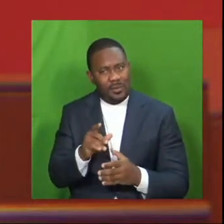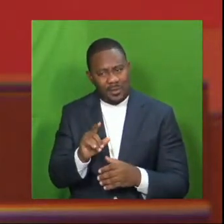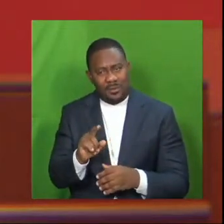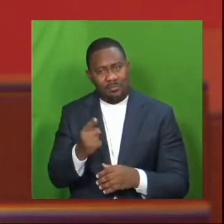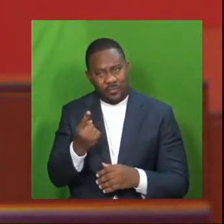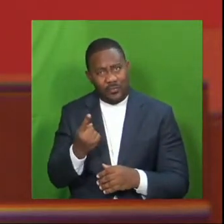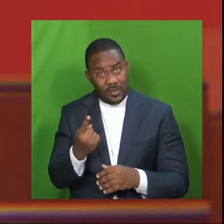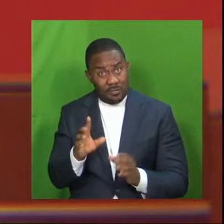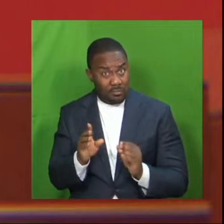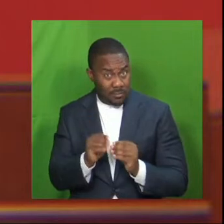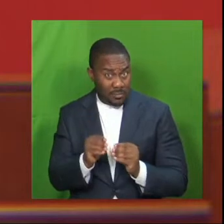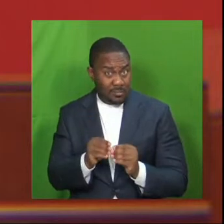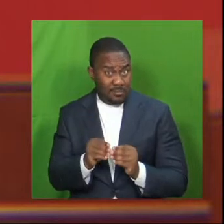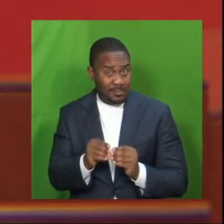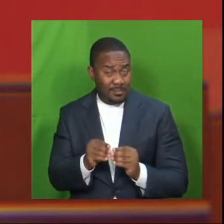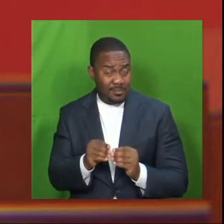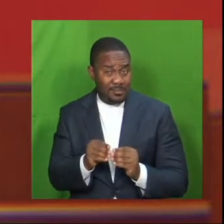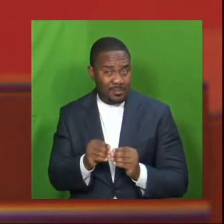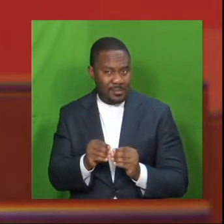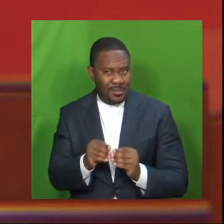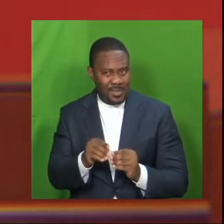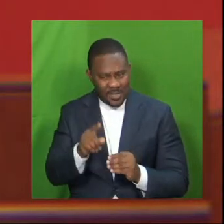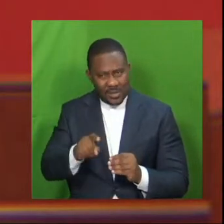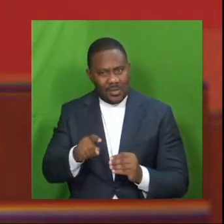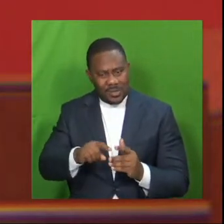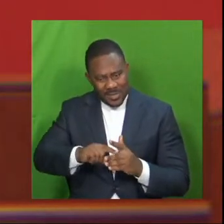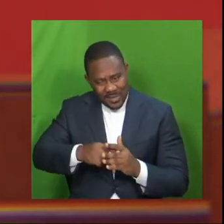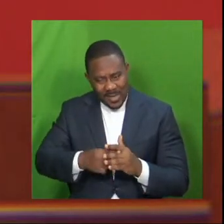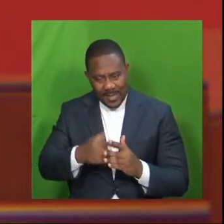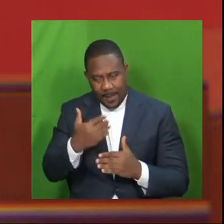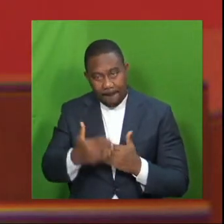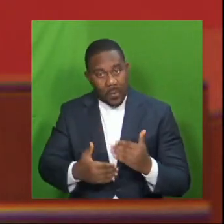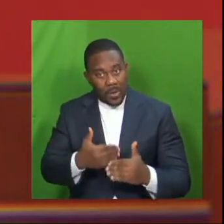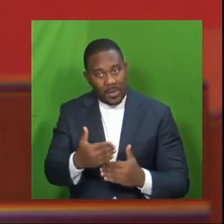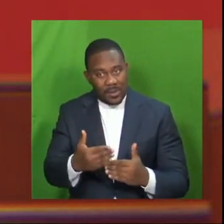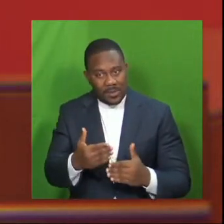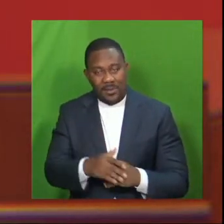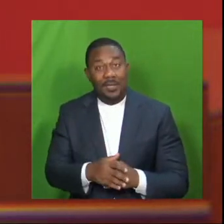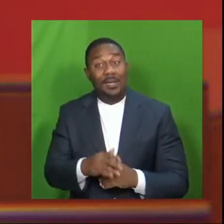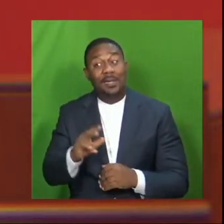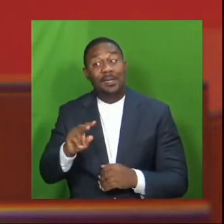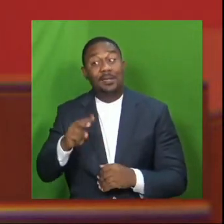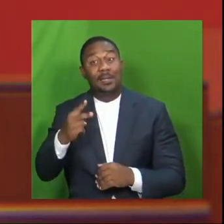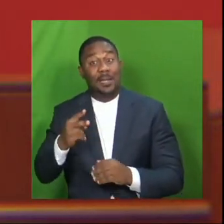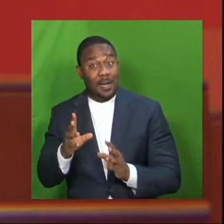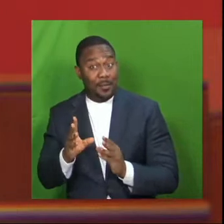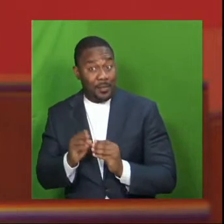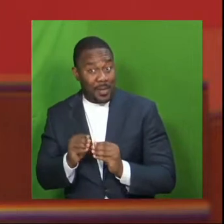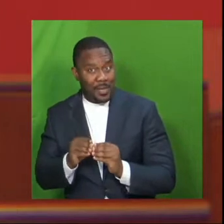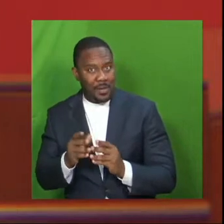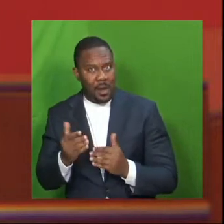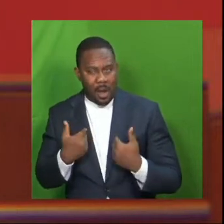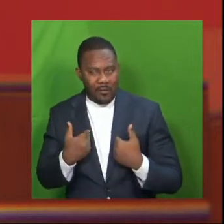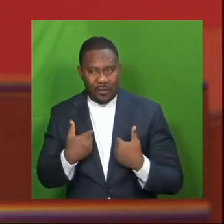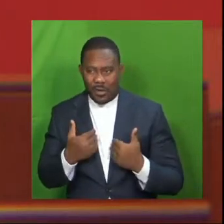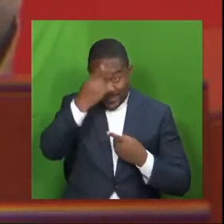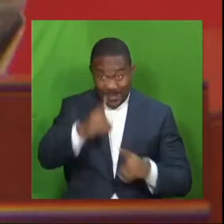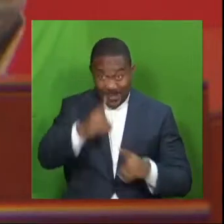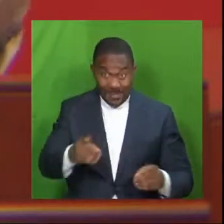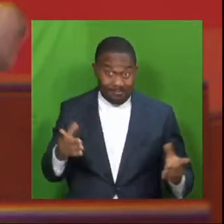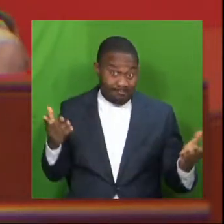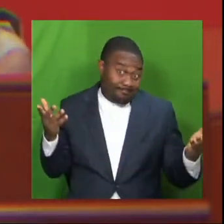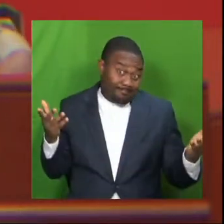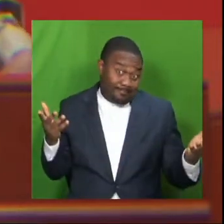meeting. And so we start the process. By the second meeting, the House has the opportunity to take the decision.